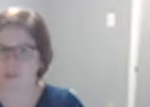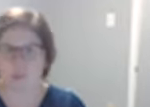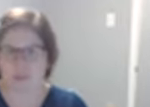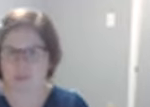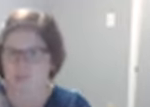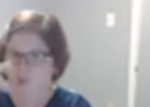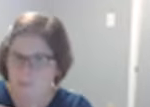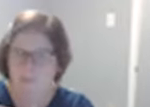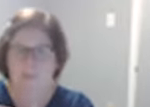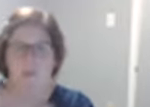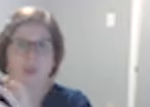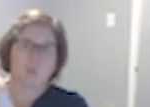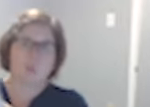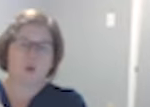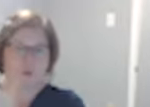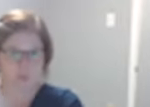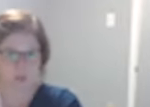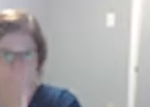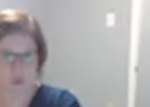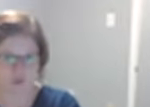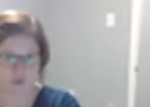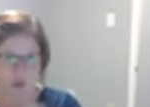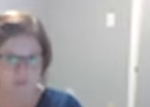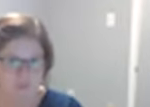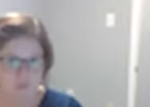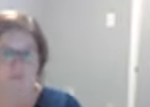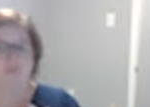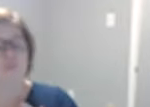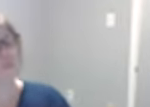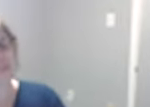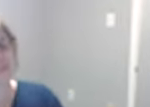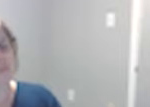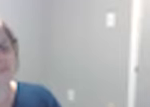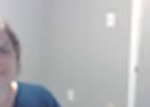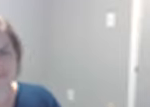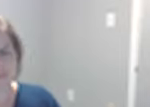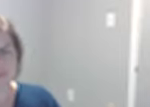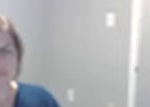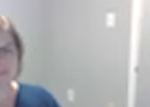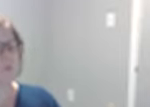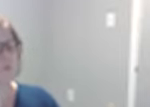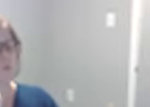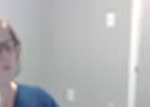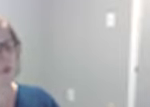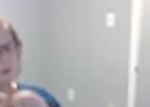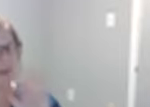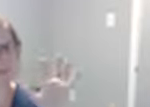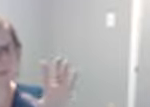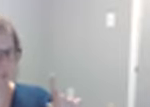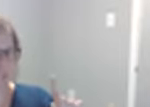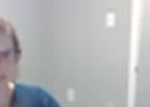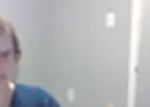like you? Okay, yeah, I have one kind of clear answer for everybody, not